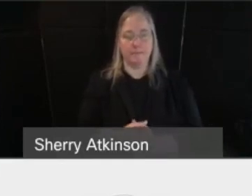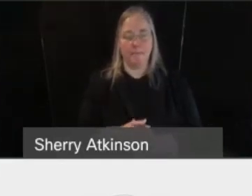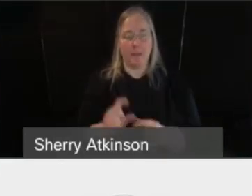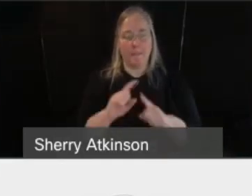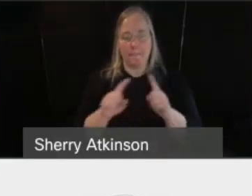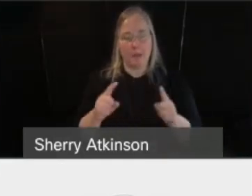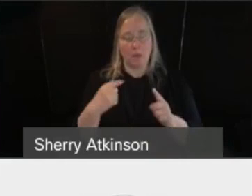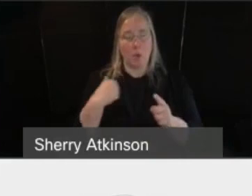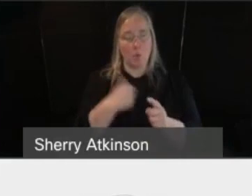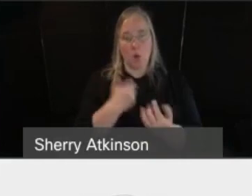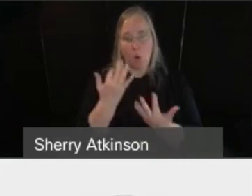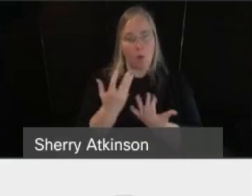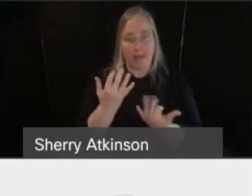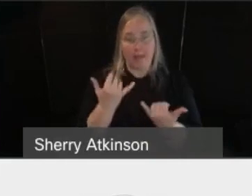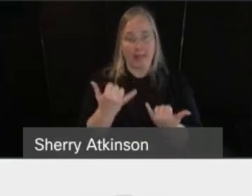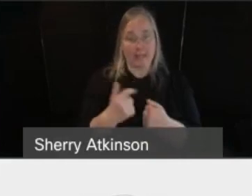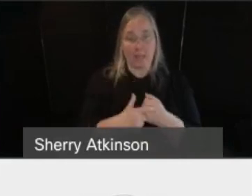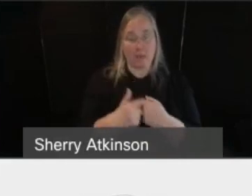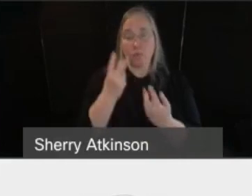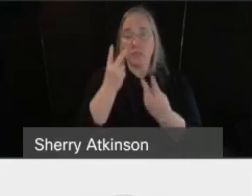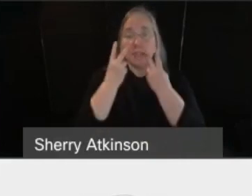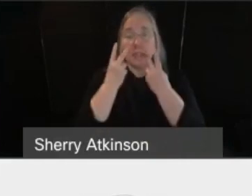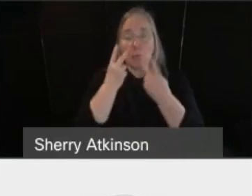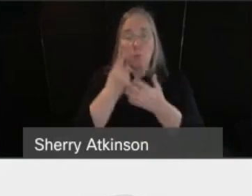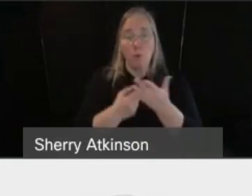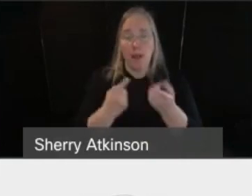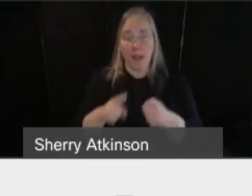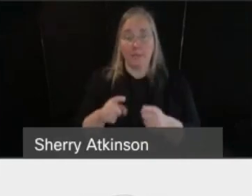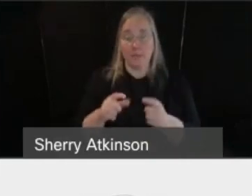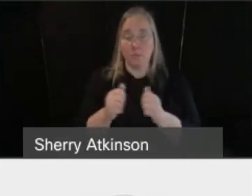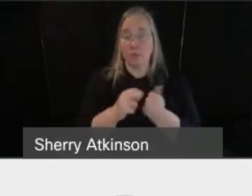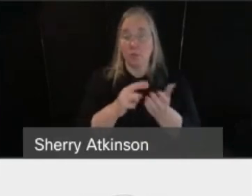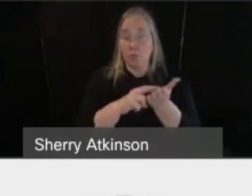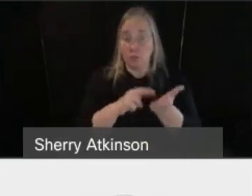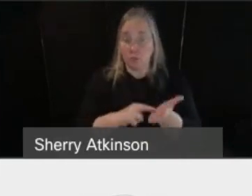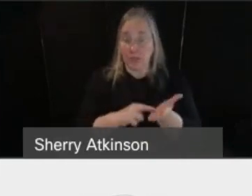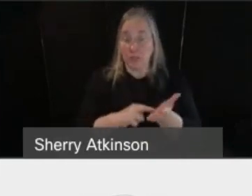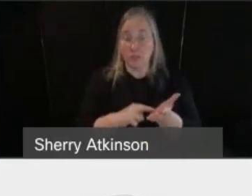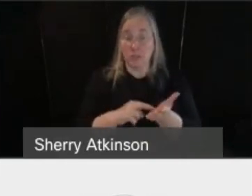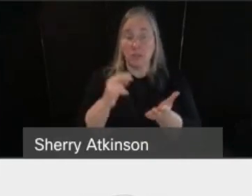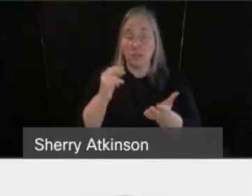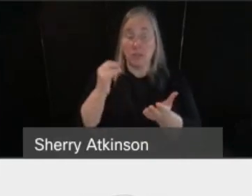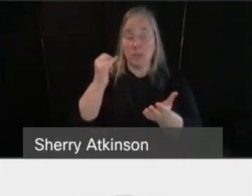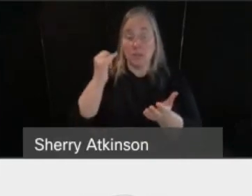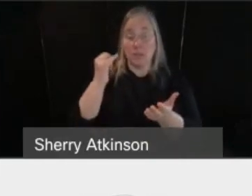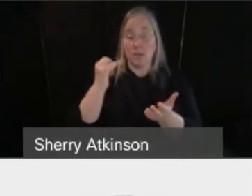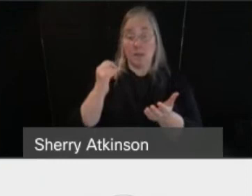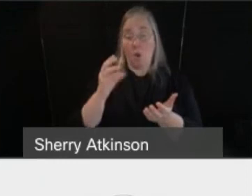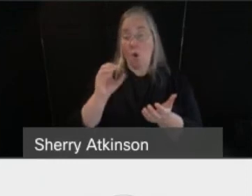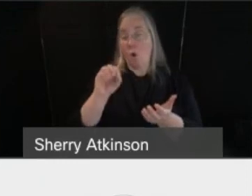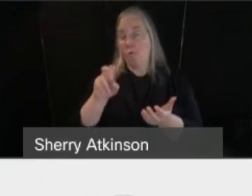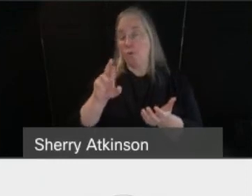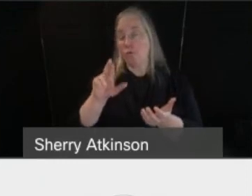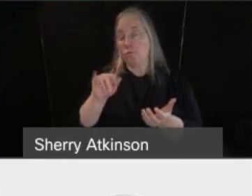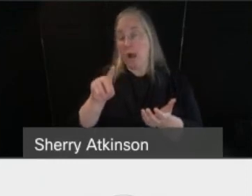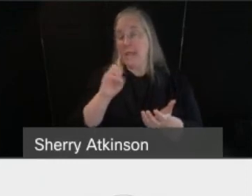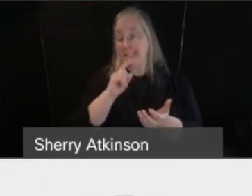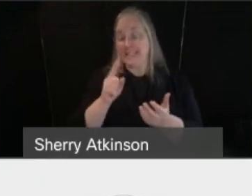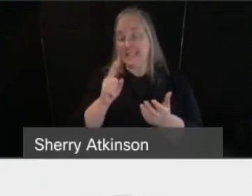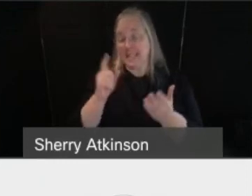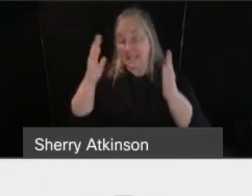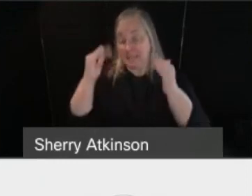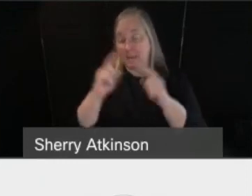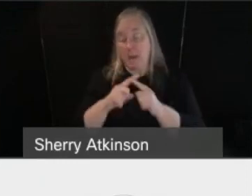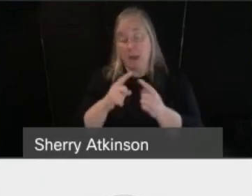sort of waiting at this point to see what happens with the legislation. Override is expected, but we've also heard that there may be a